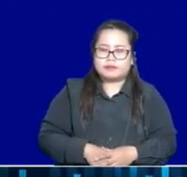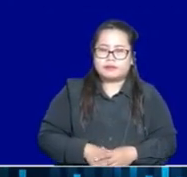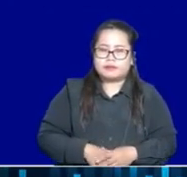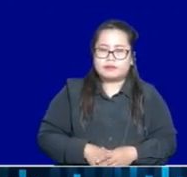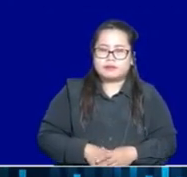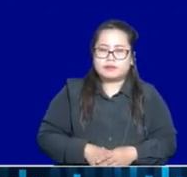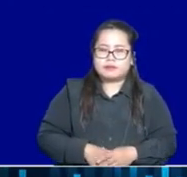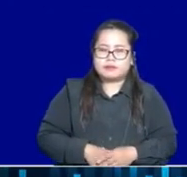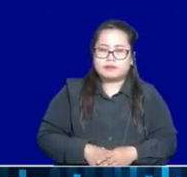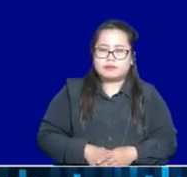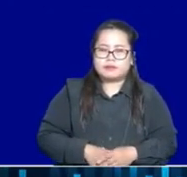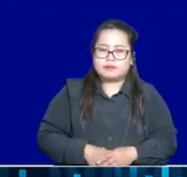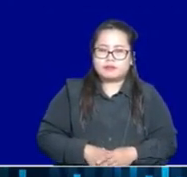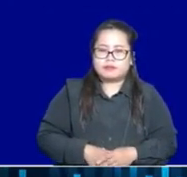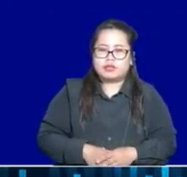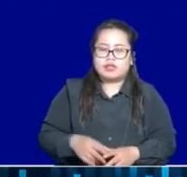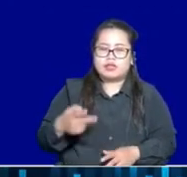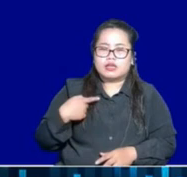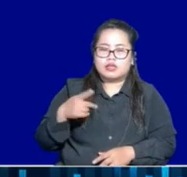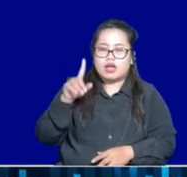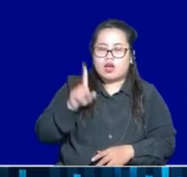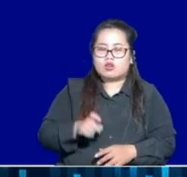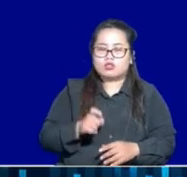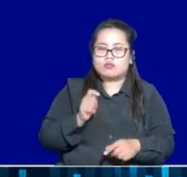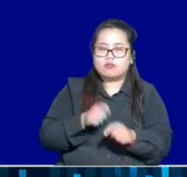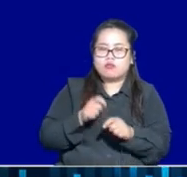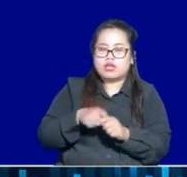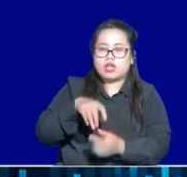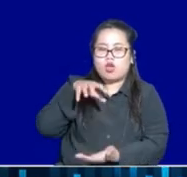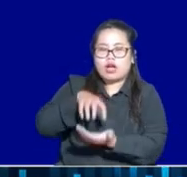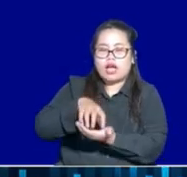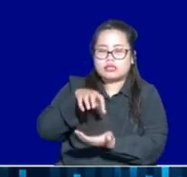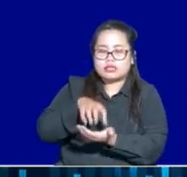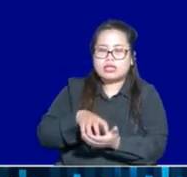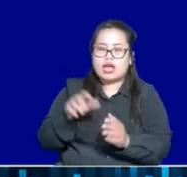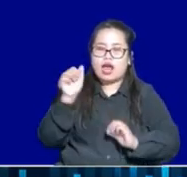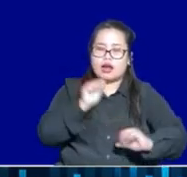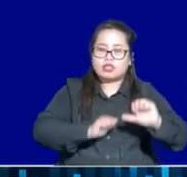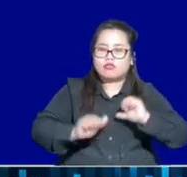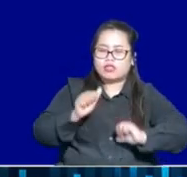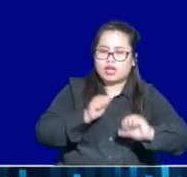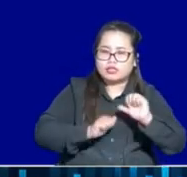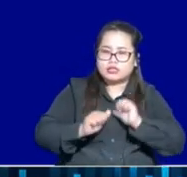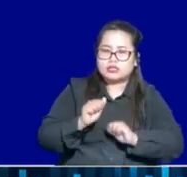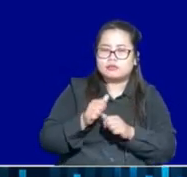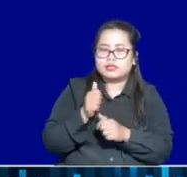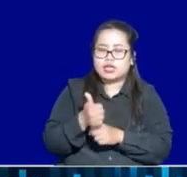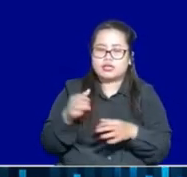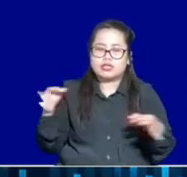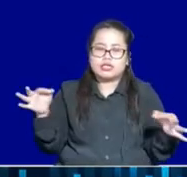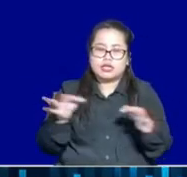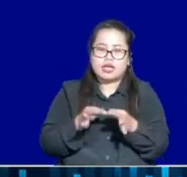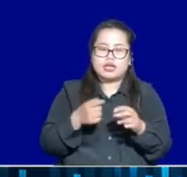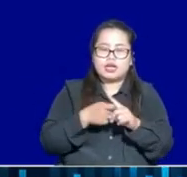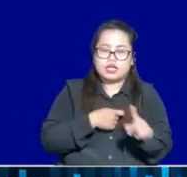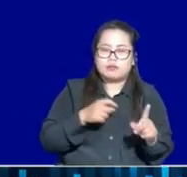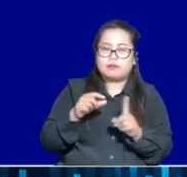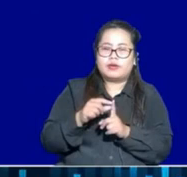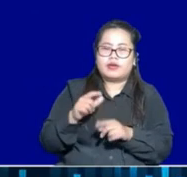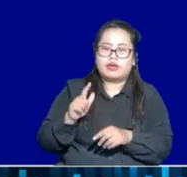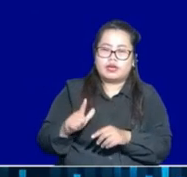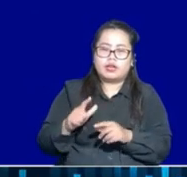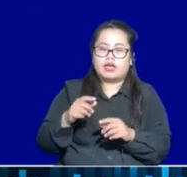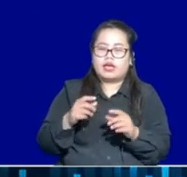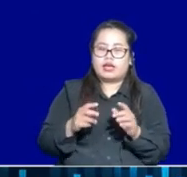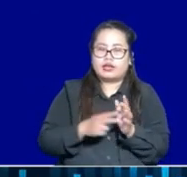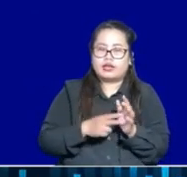energy. So I think this is a very important message. I already see it